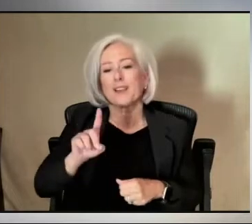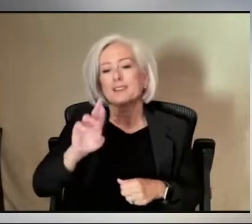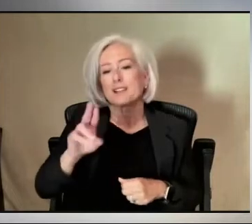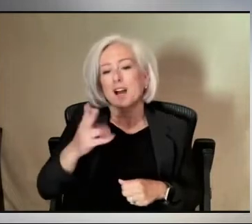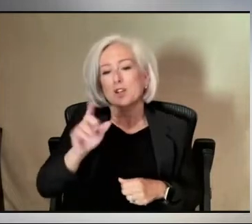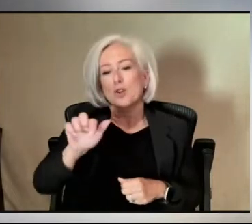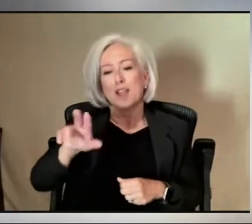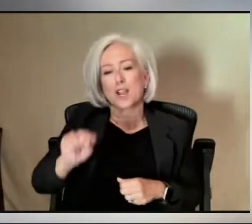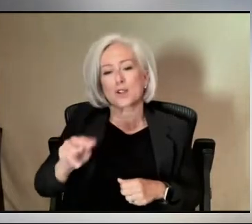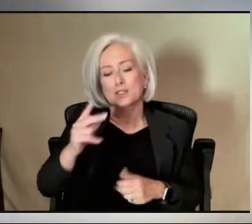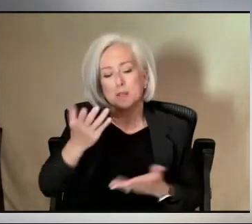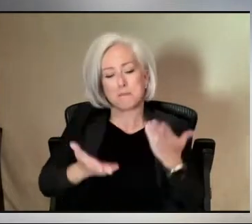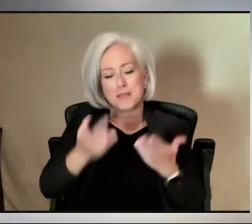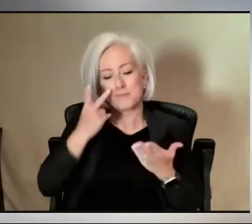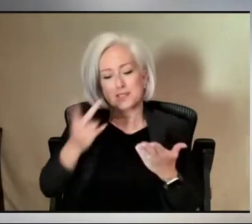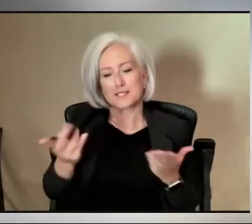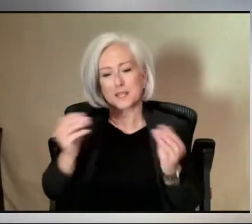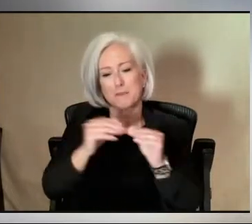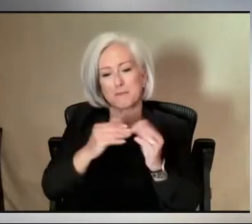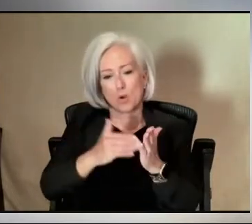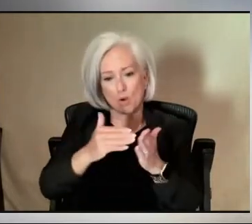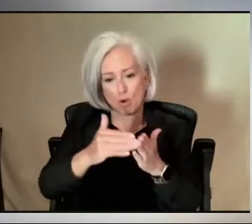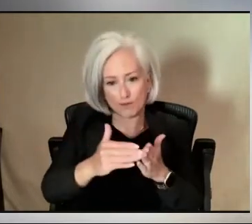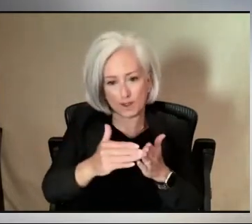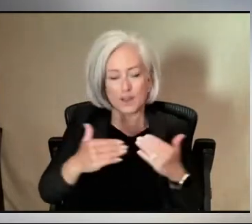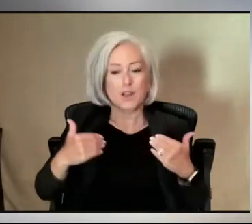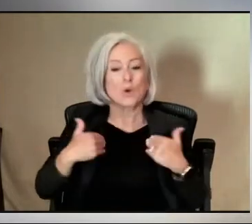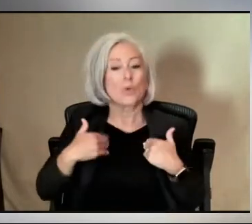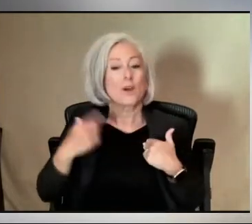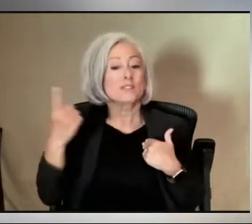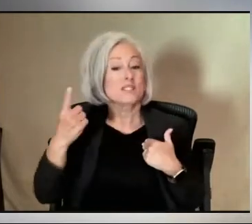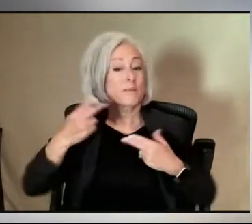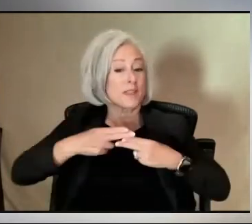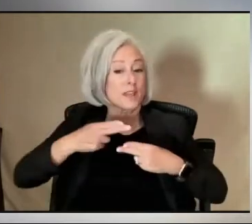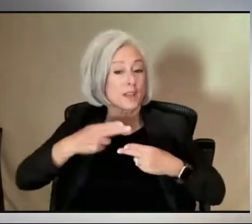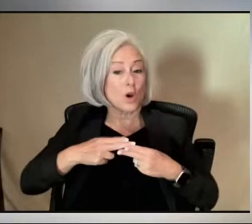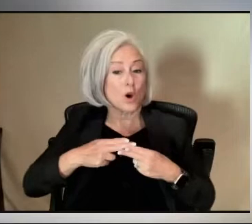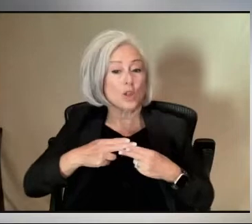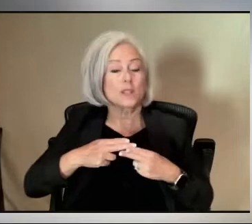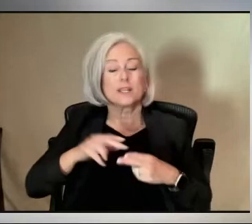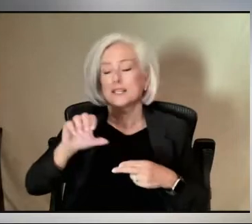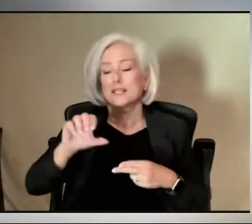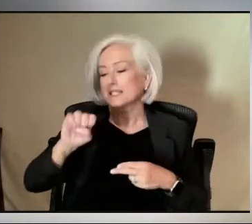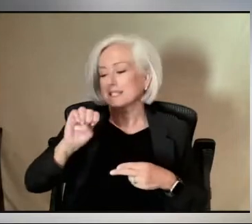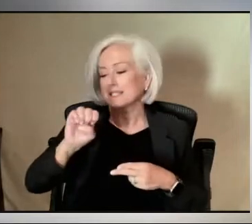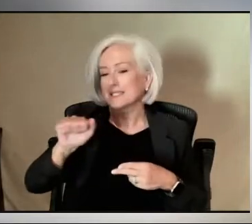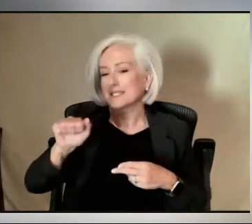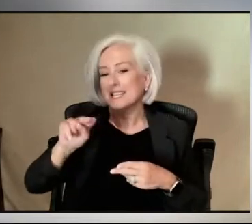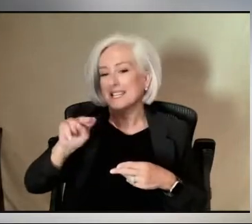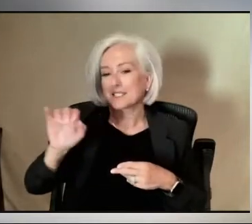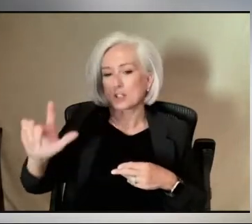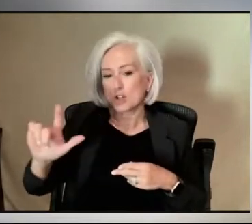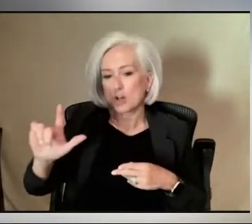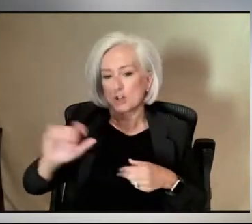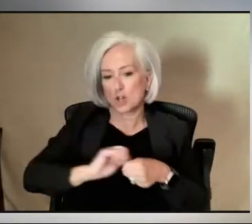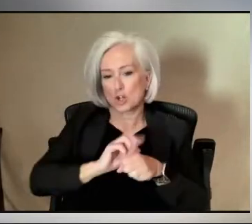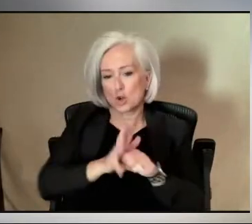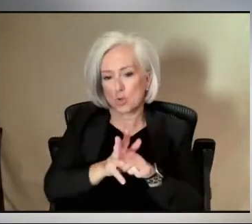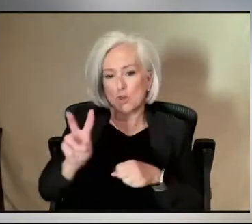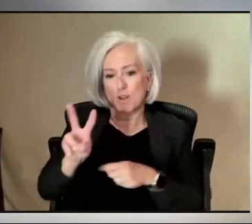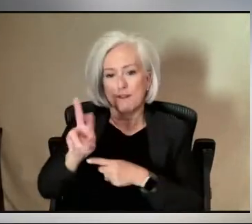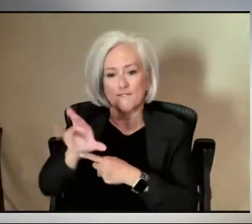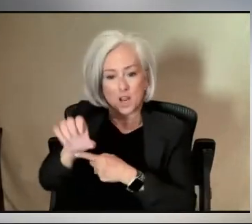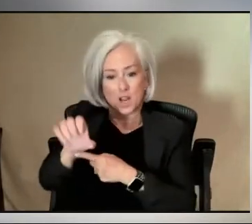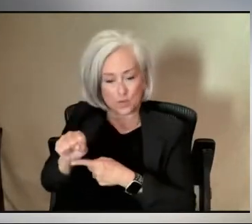but there are things called seasonal coronaviruses. We know about 4 of them, and they are in large